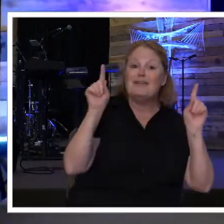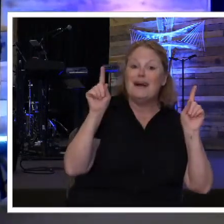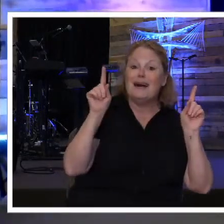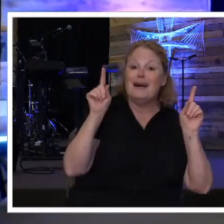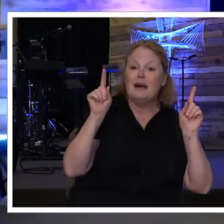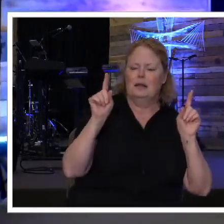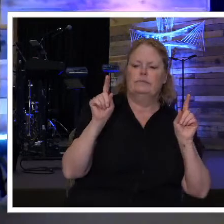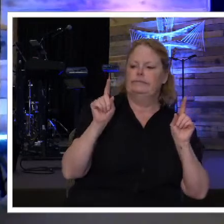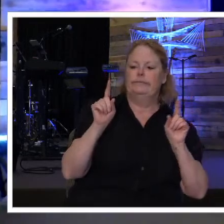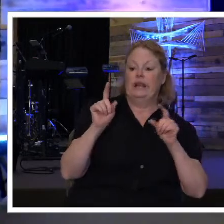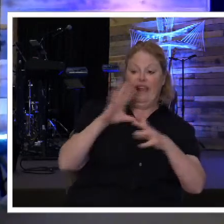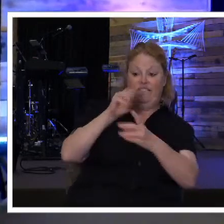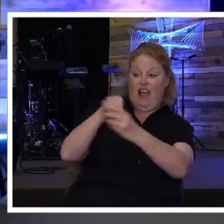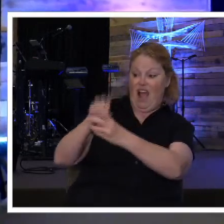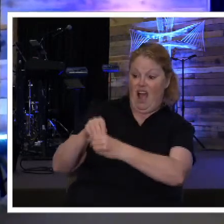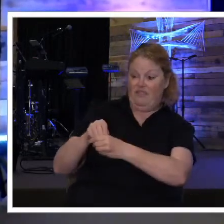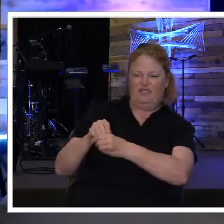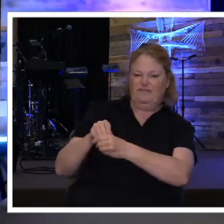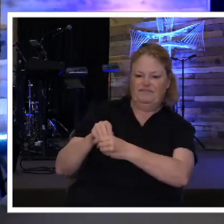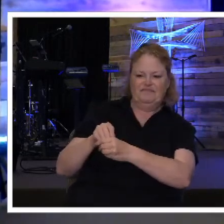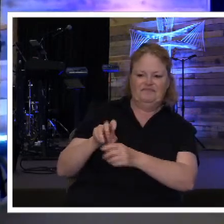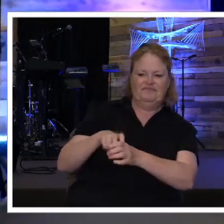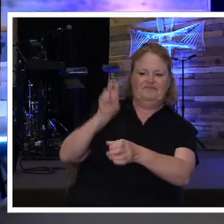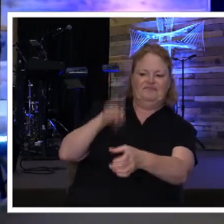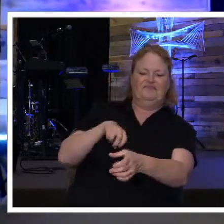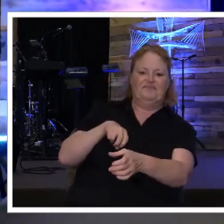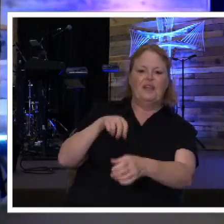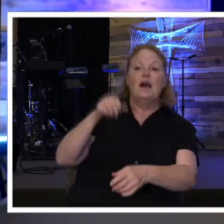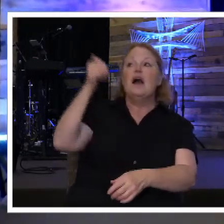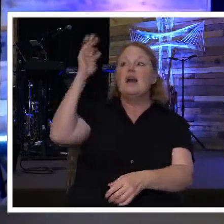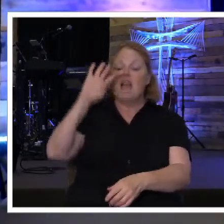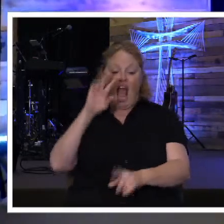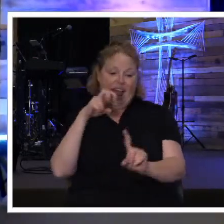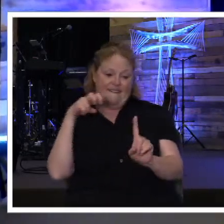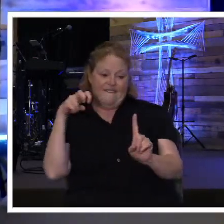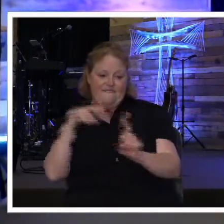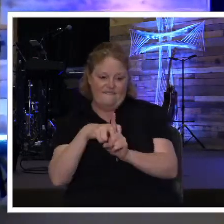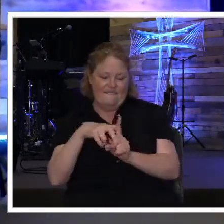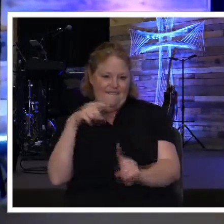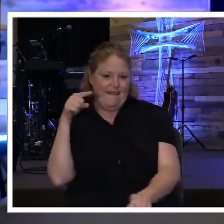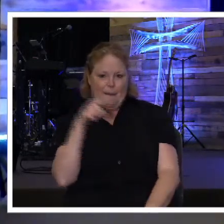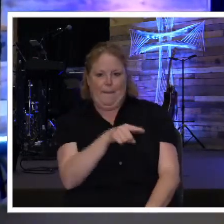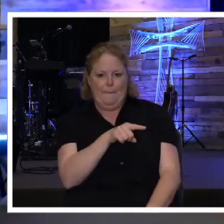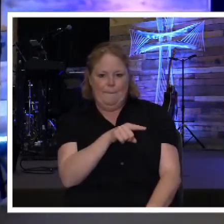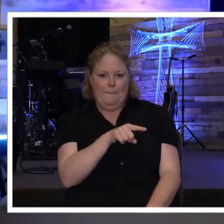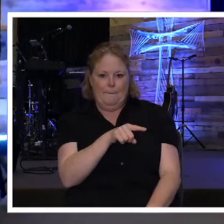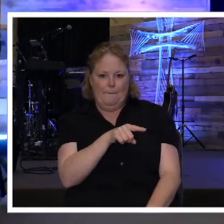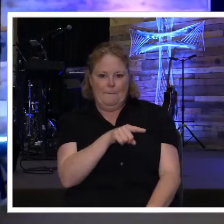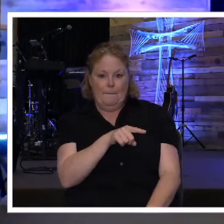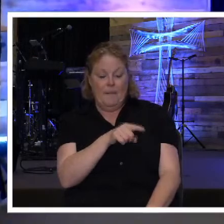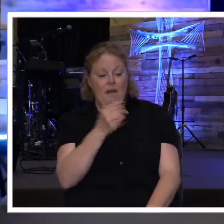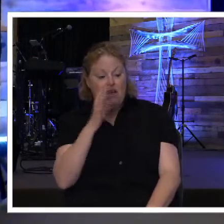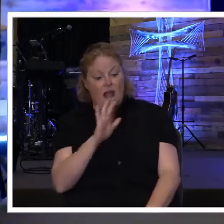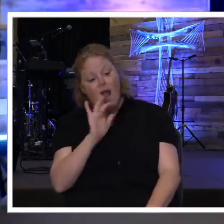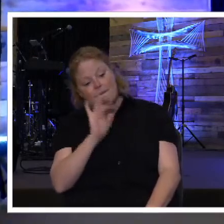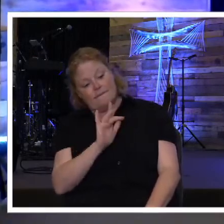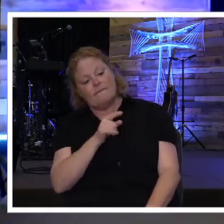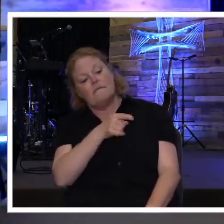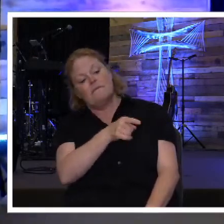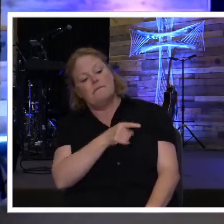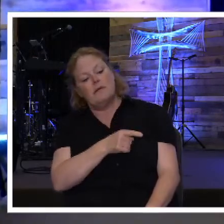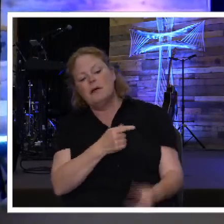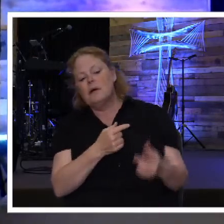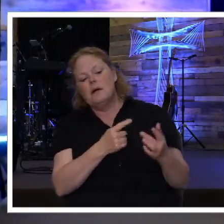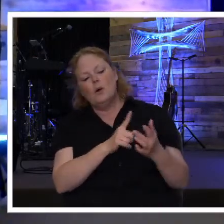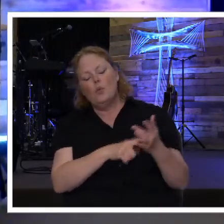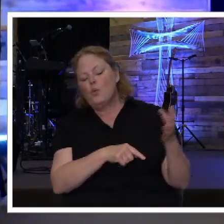began to be involved in the things of the Lord until God finally got a hold of his heart and asked him the question, "What